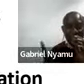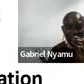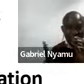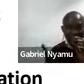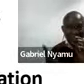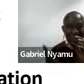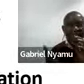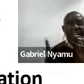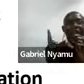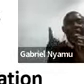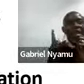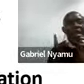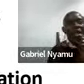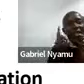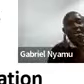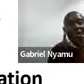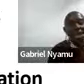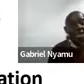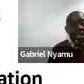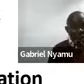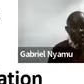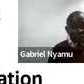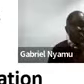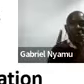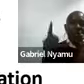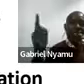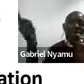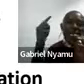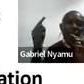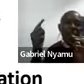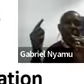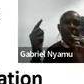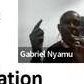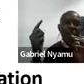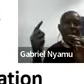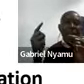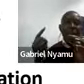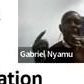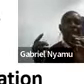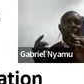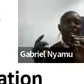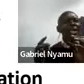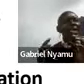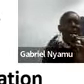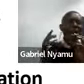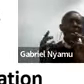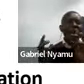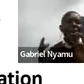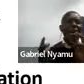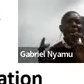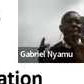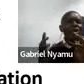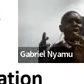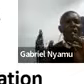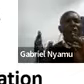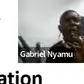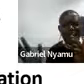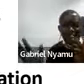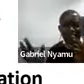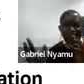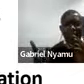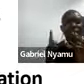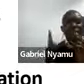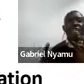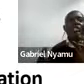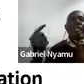external validation. Always start with the internal, so that when somebody is affirming me, I'm only looking at, yeah, thank you for